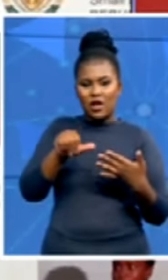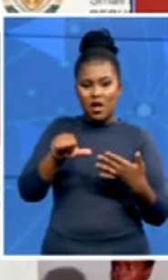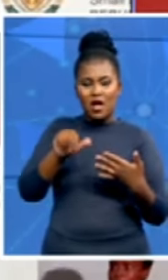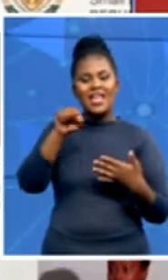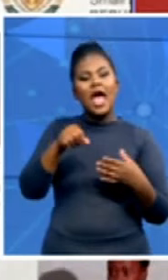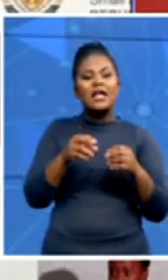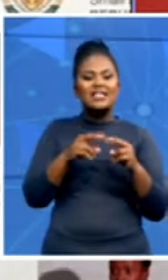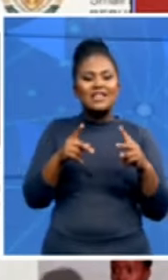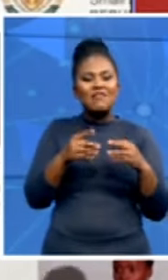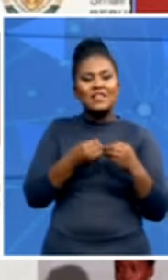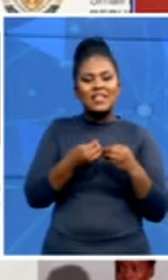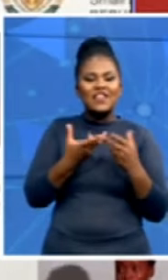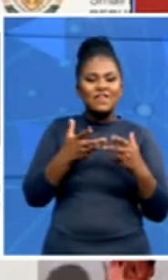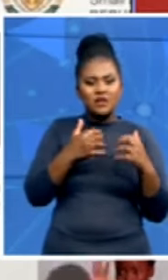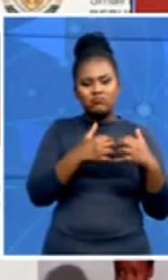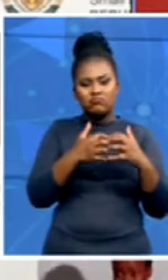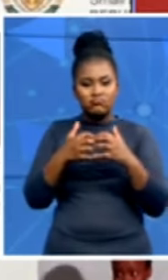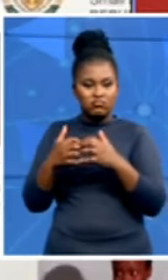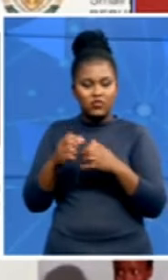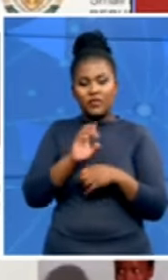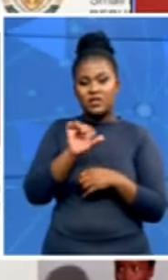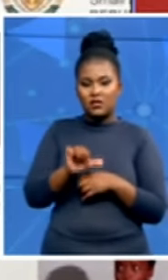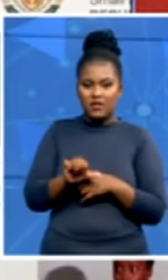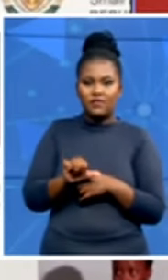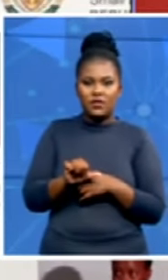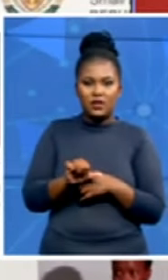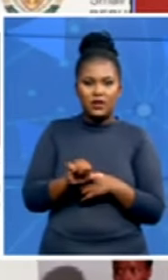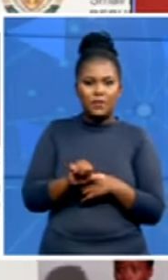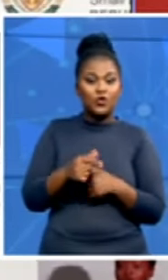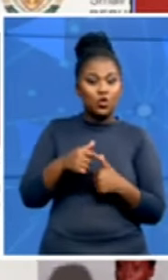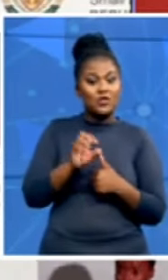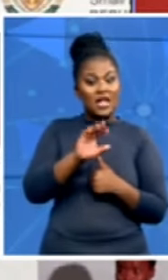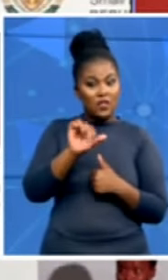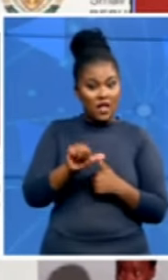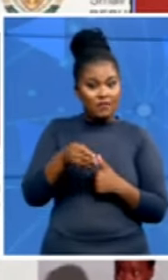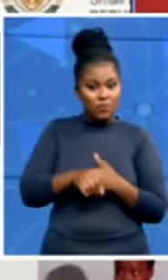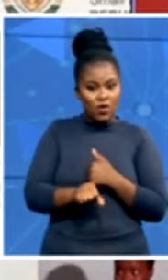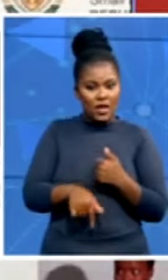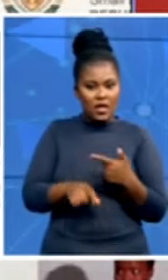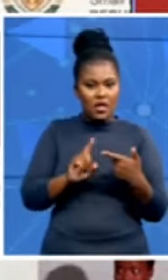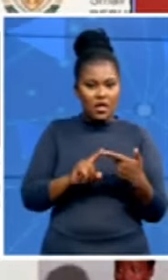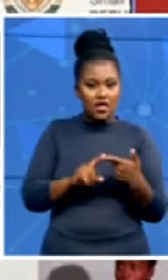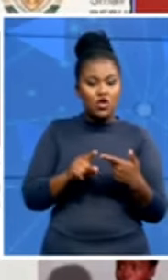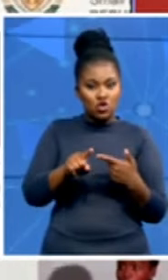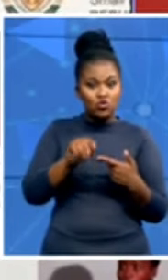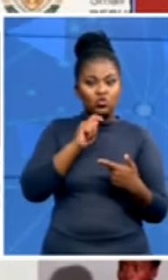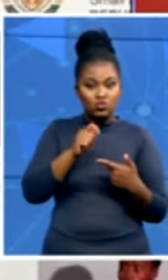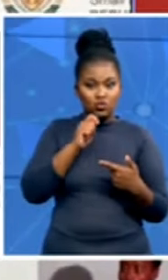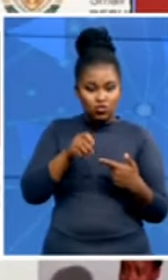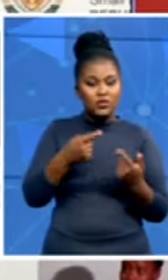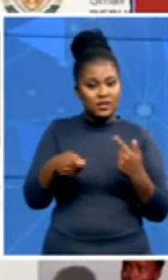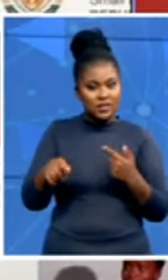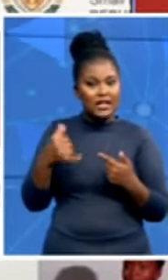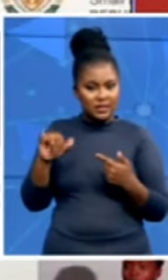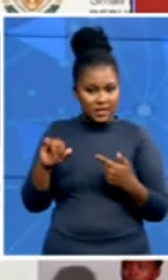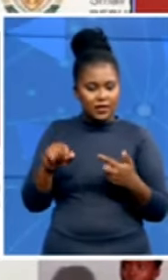South African. And the second thing was to make sure that indeed you were in business. And I went to an extent of saying we had asked that they